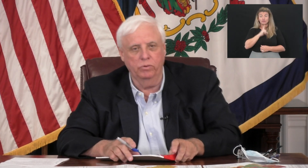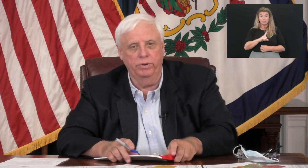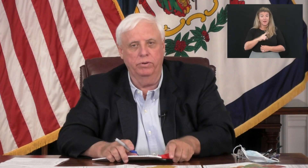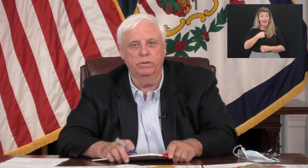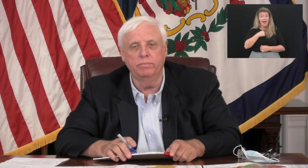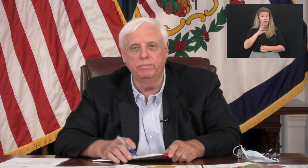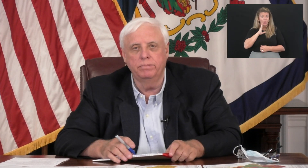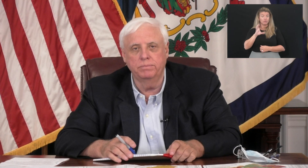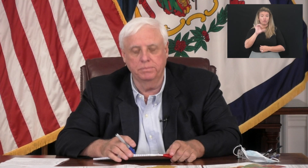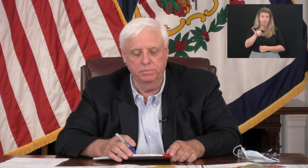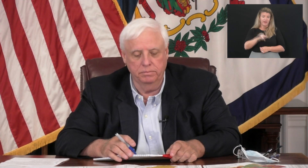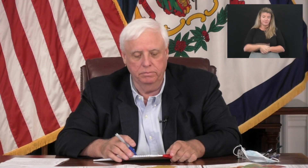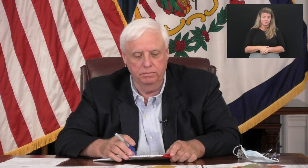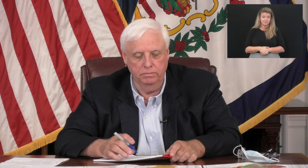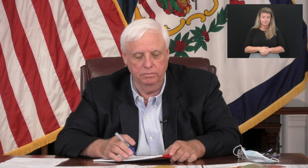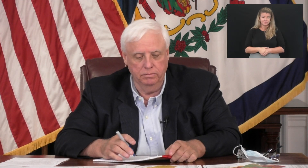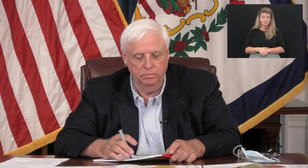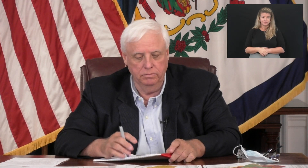I'm not going to do it.